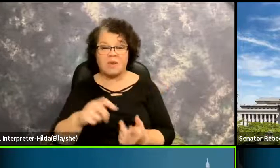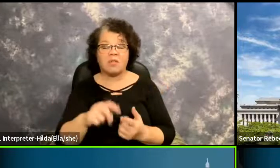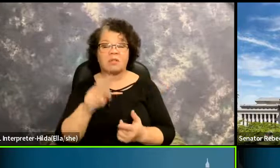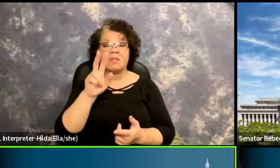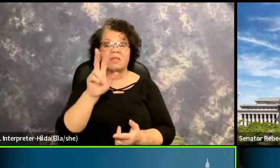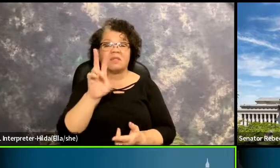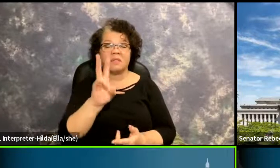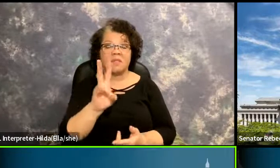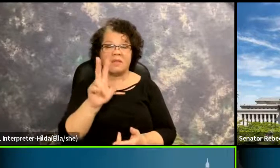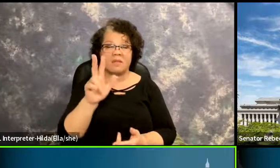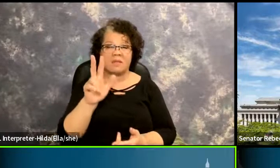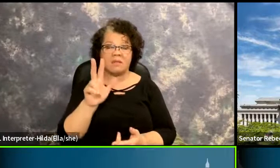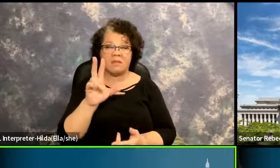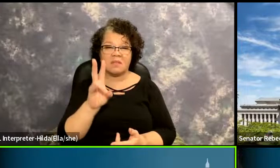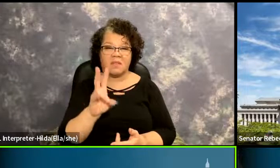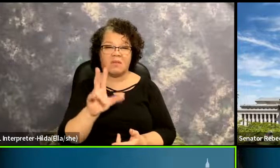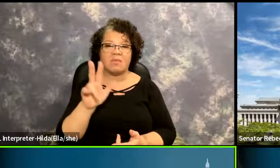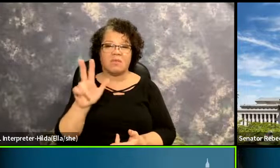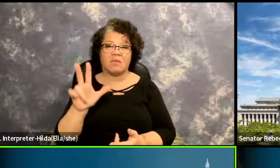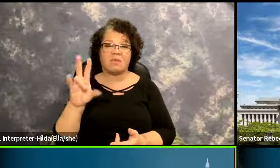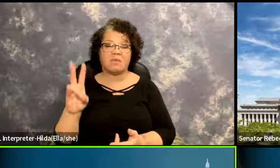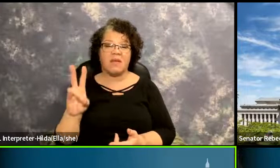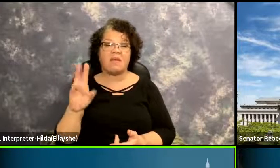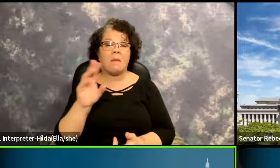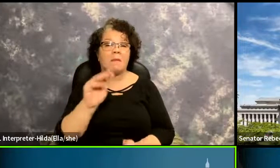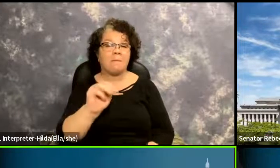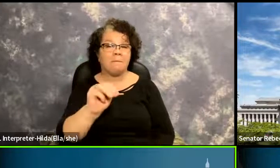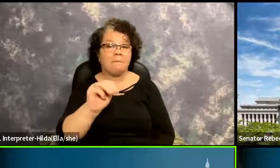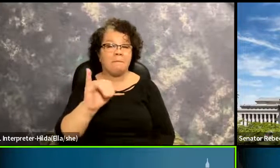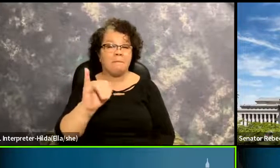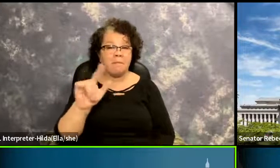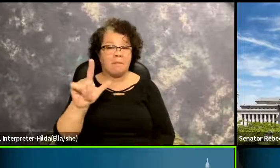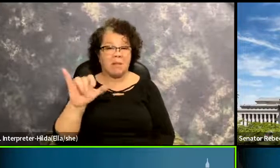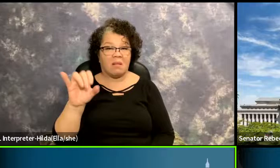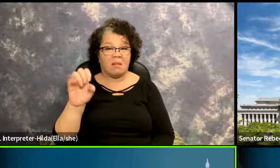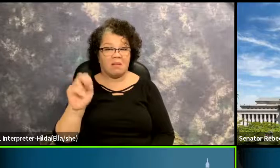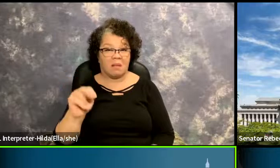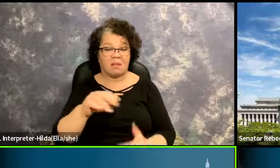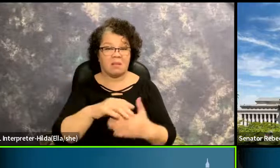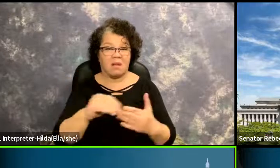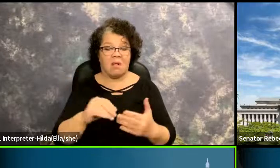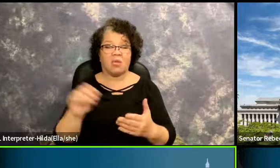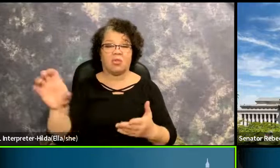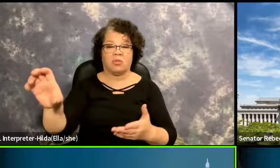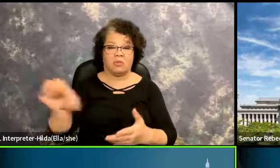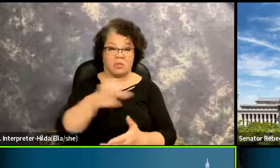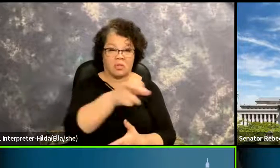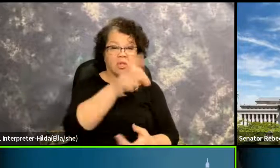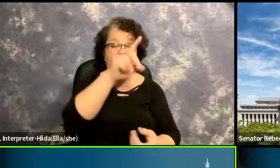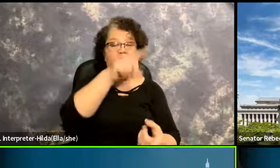$737 million to the capital budget.